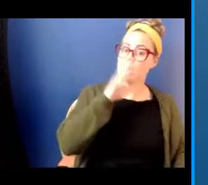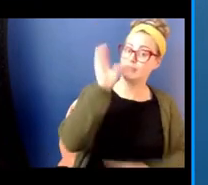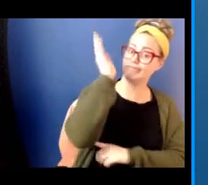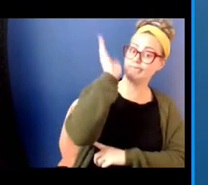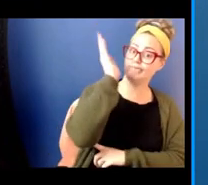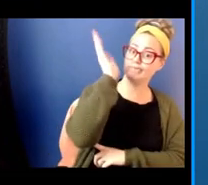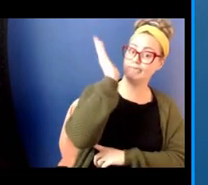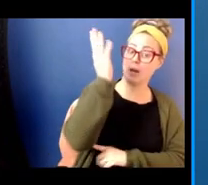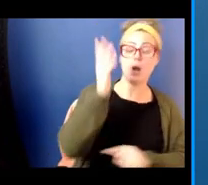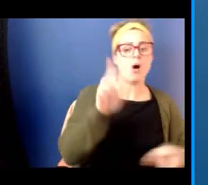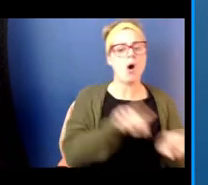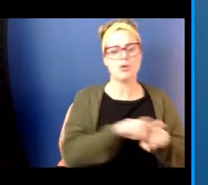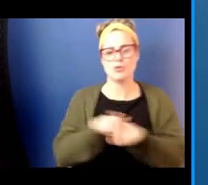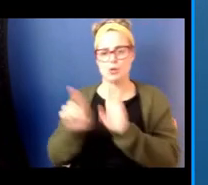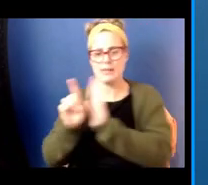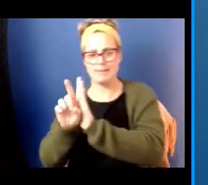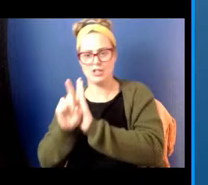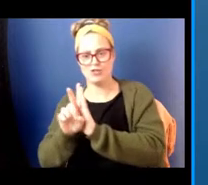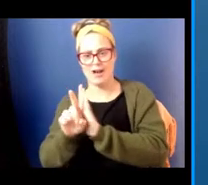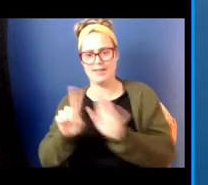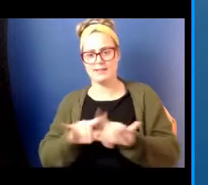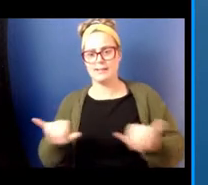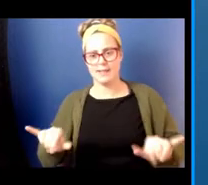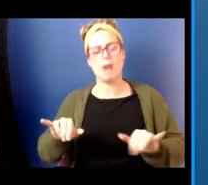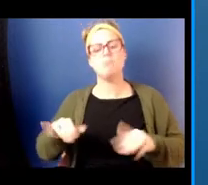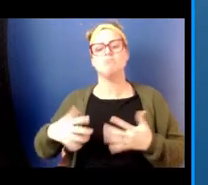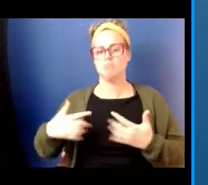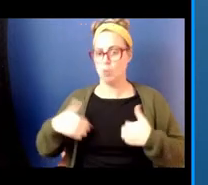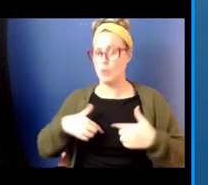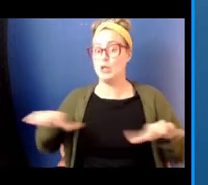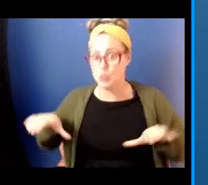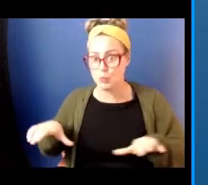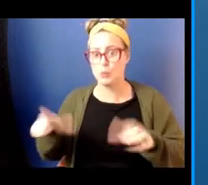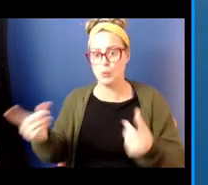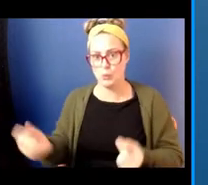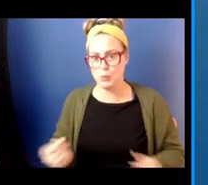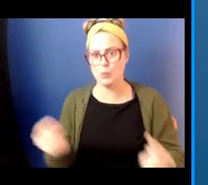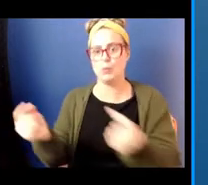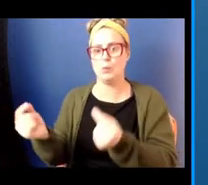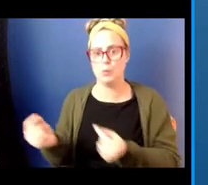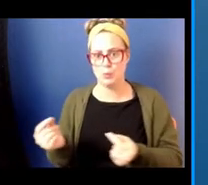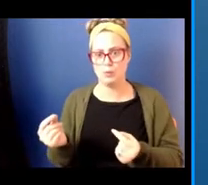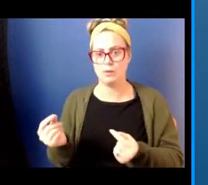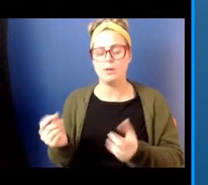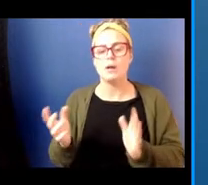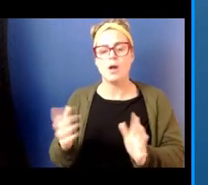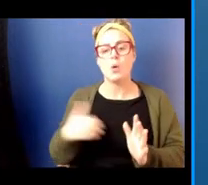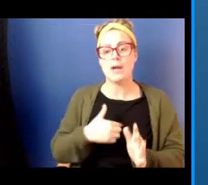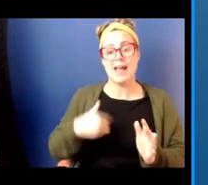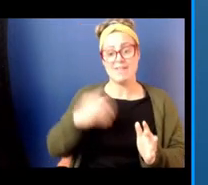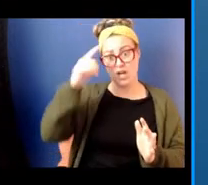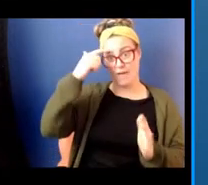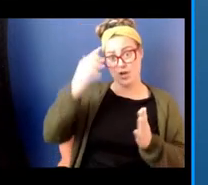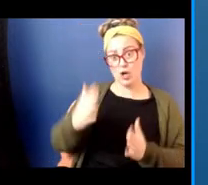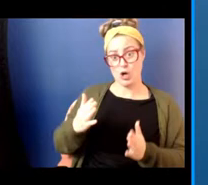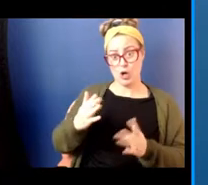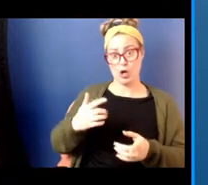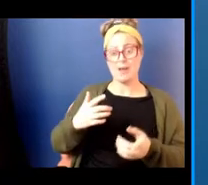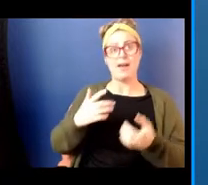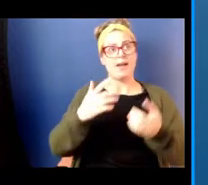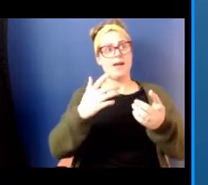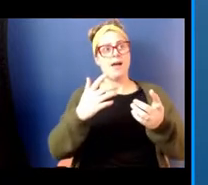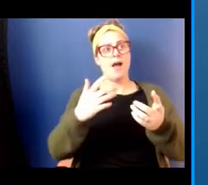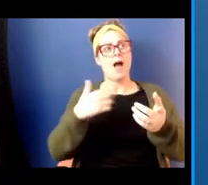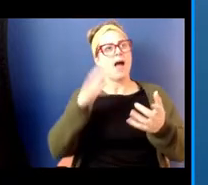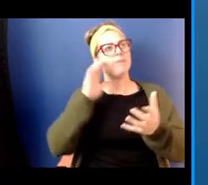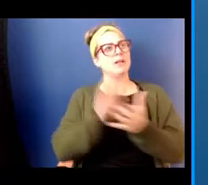we have a governor and a lieutenant governor that made us believe that made us not be afraid of diversity